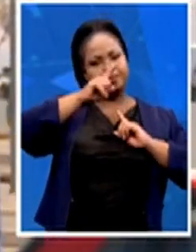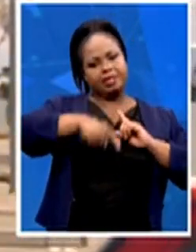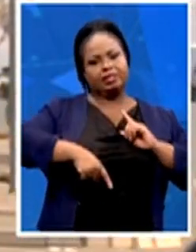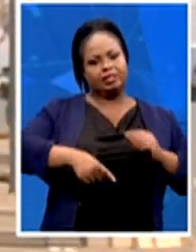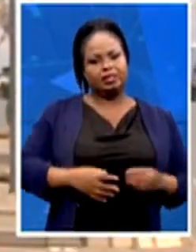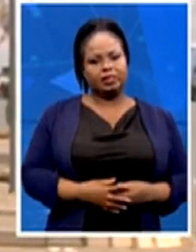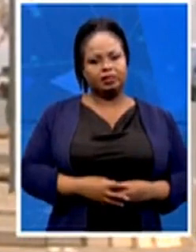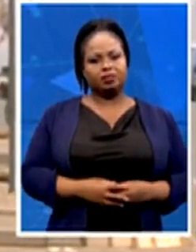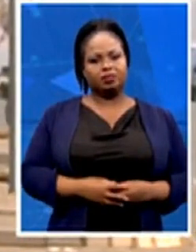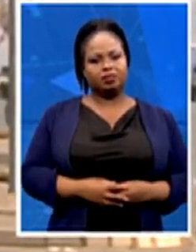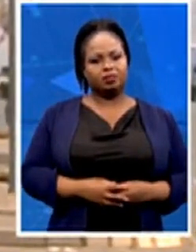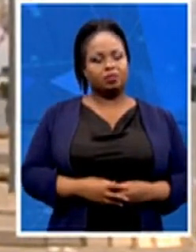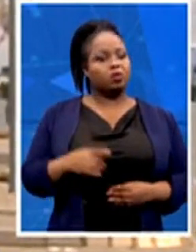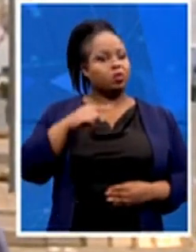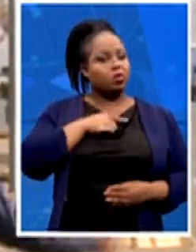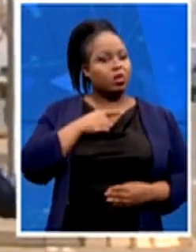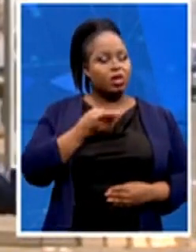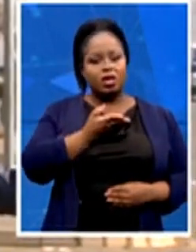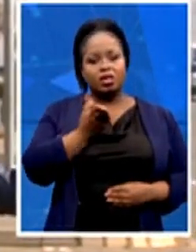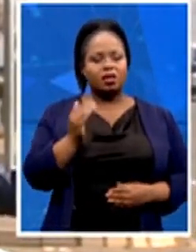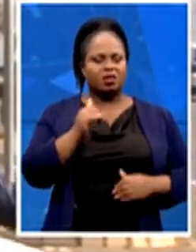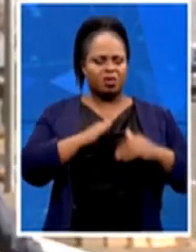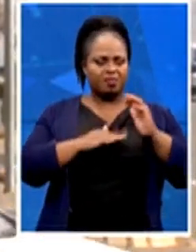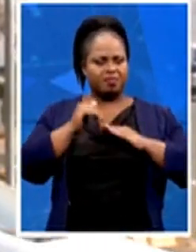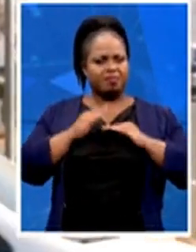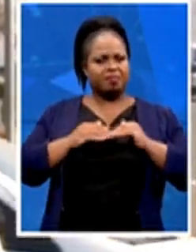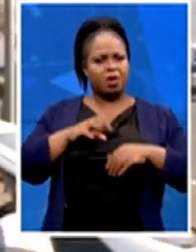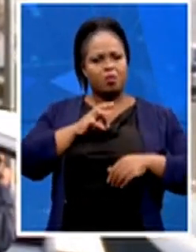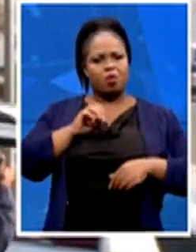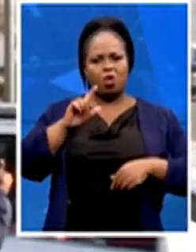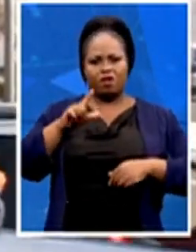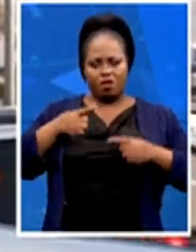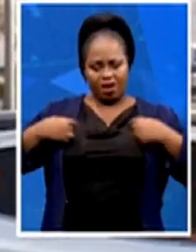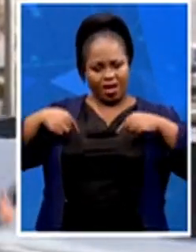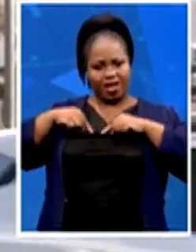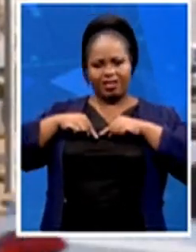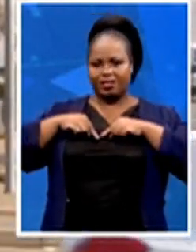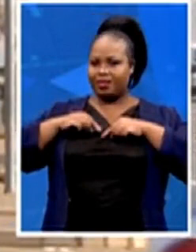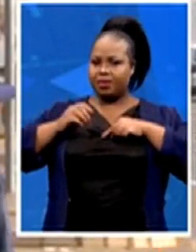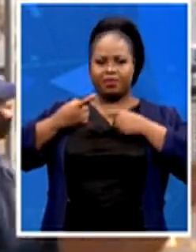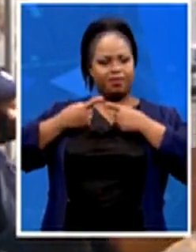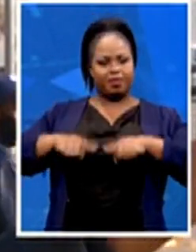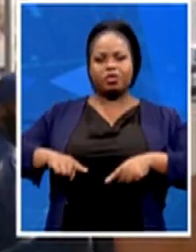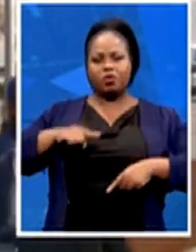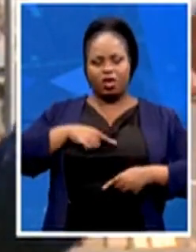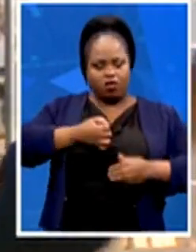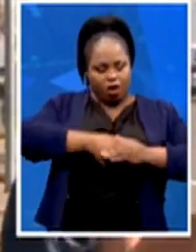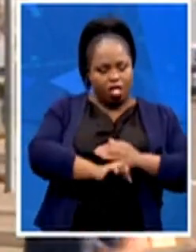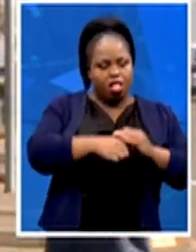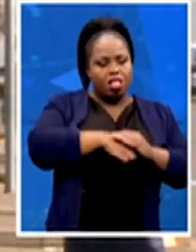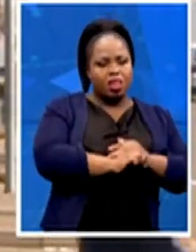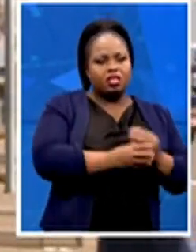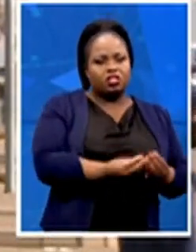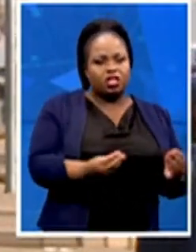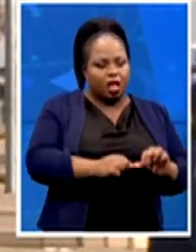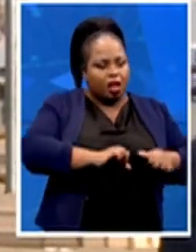is basically not for us. It's for the future of the future that is coming. And if, for example, if you destroy the